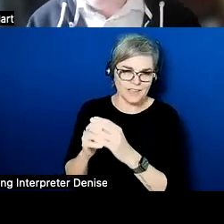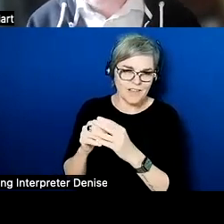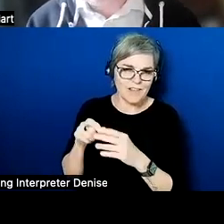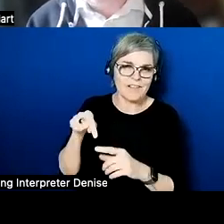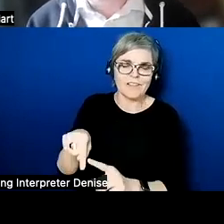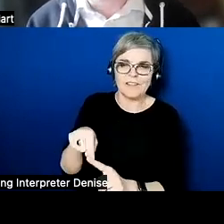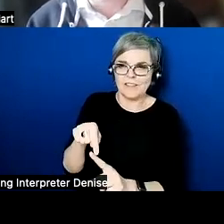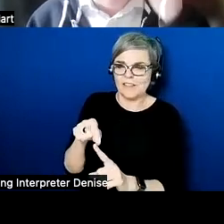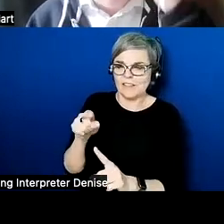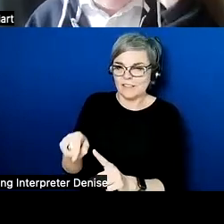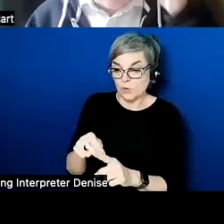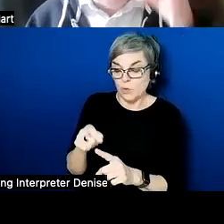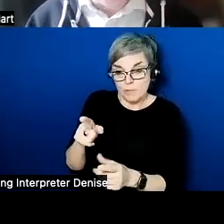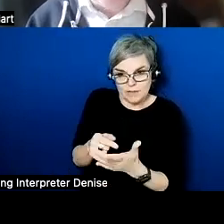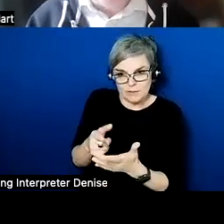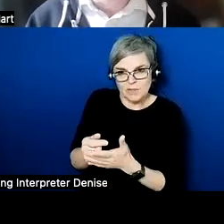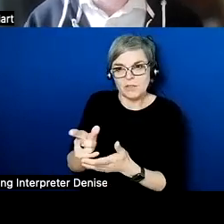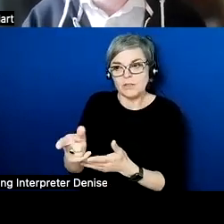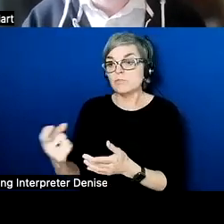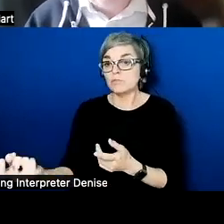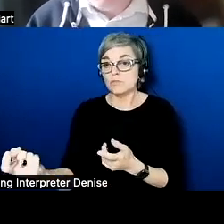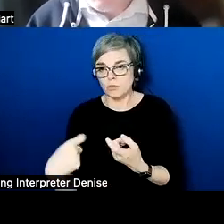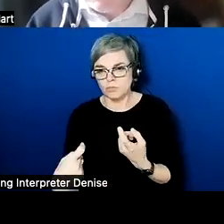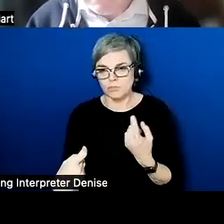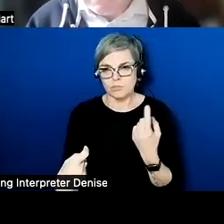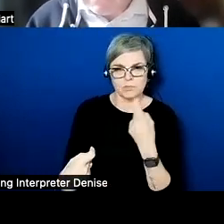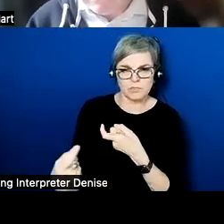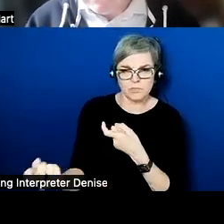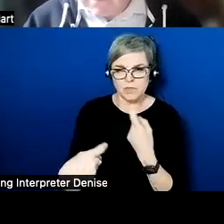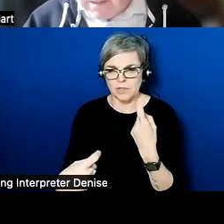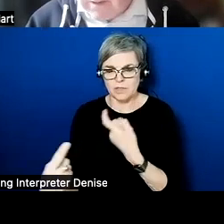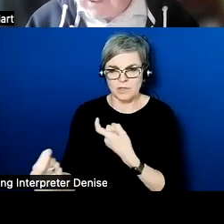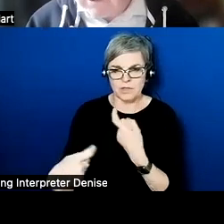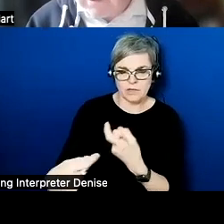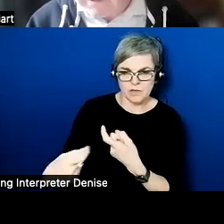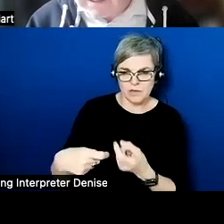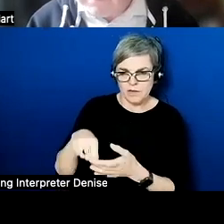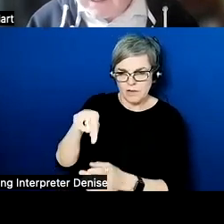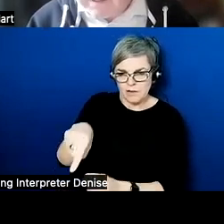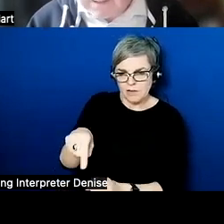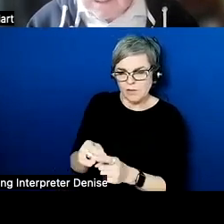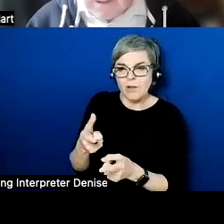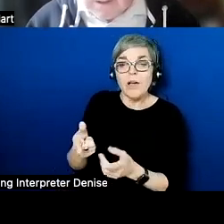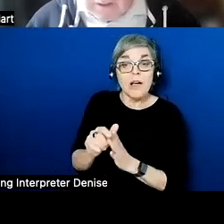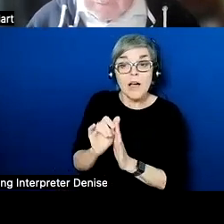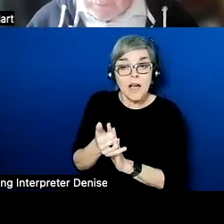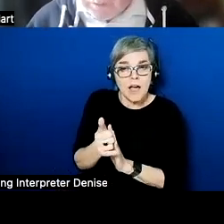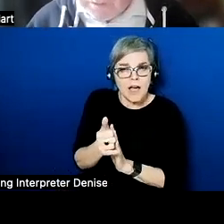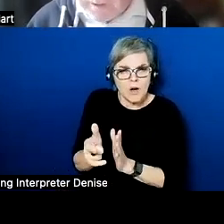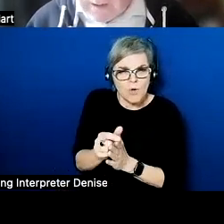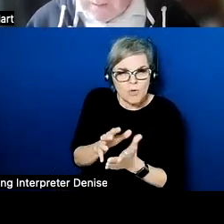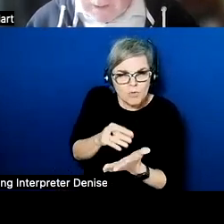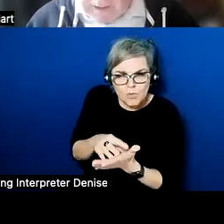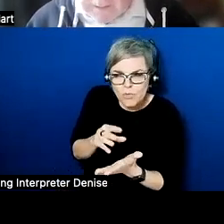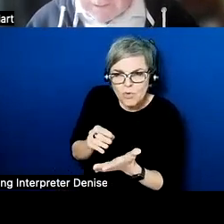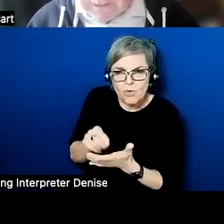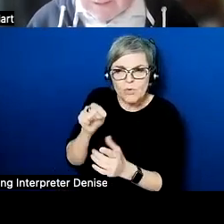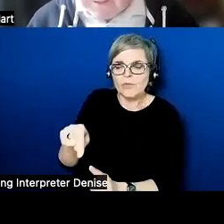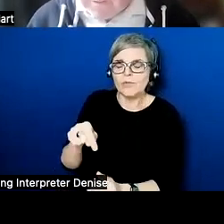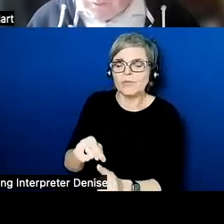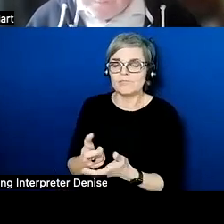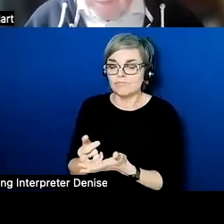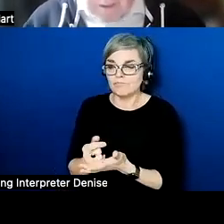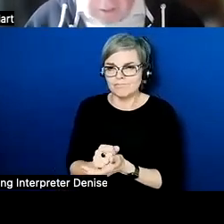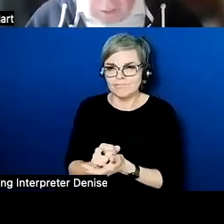they're really rooted in the kind of the lived experience and the cultural experience of both partners.